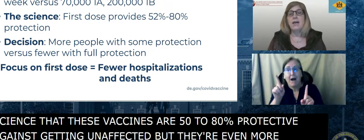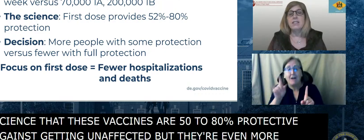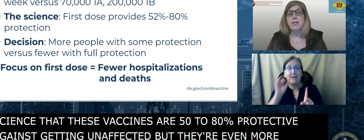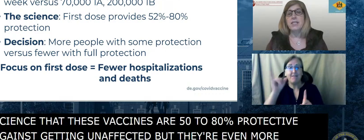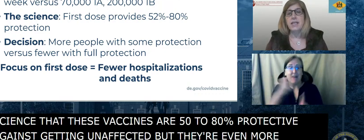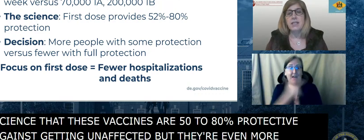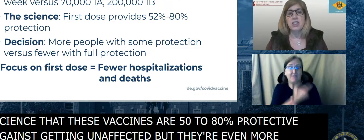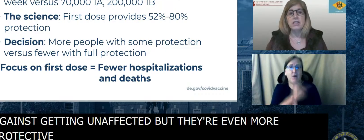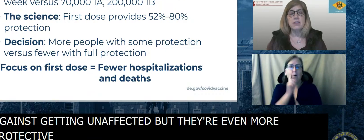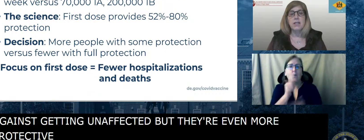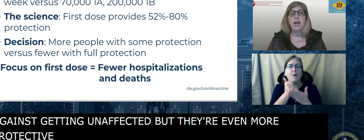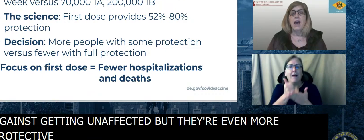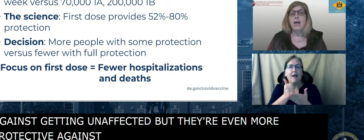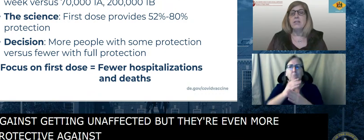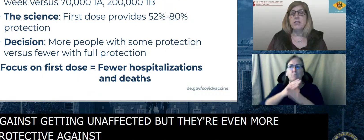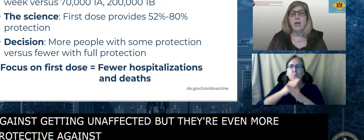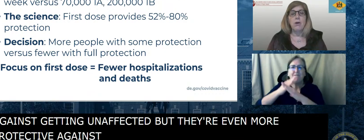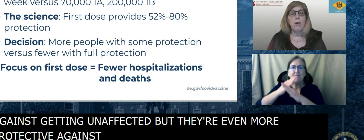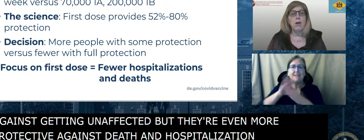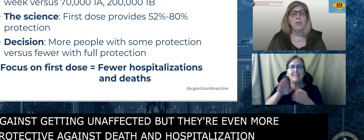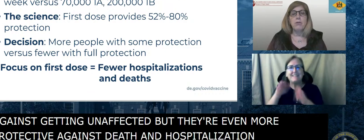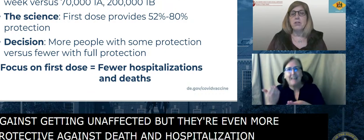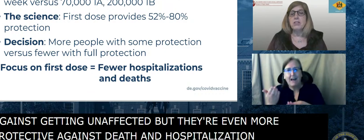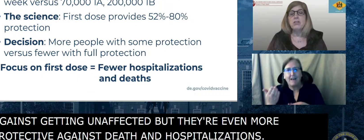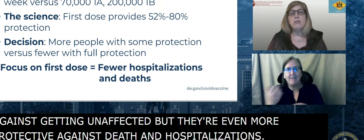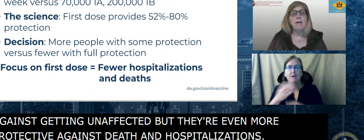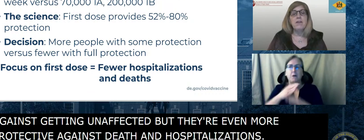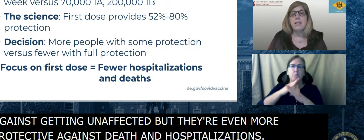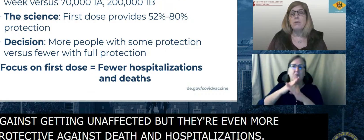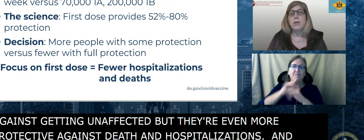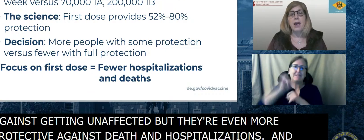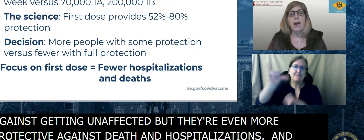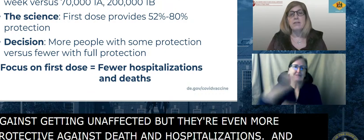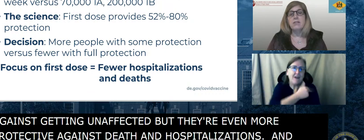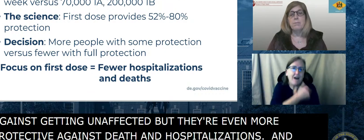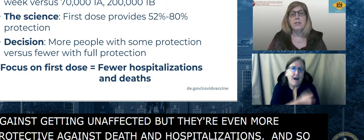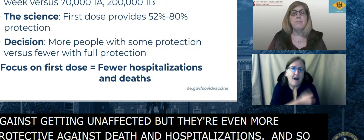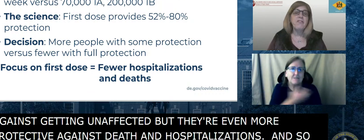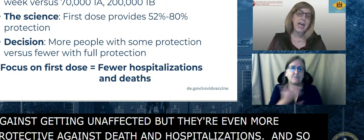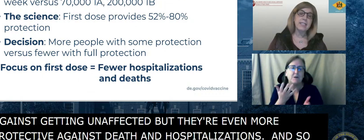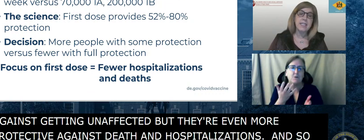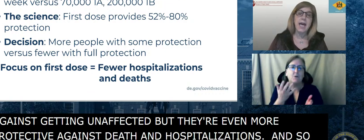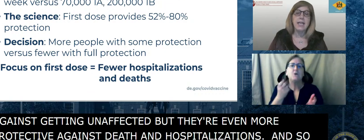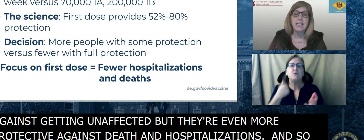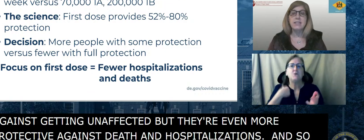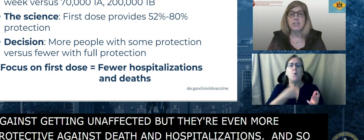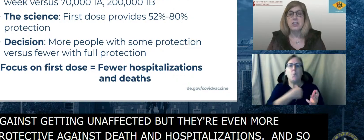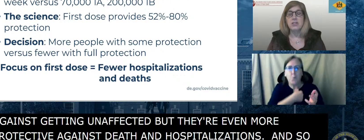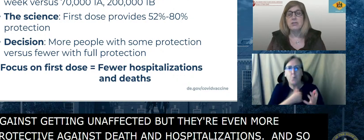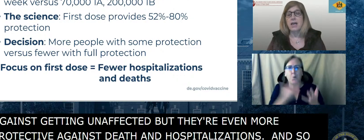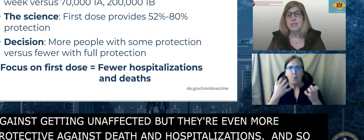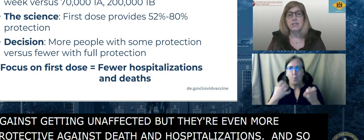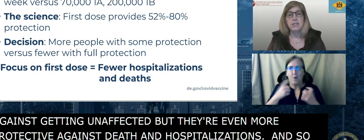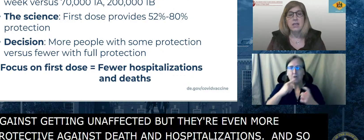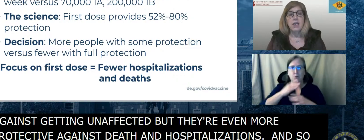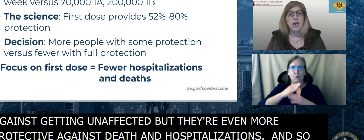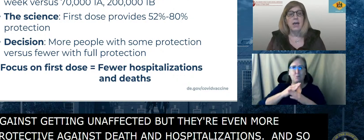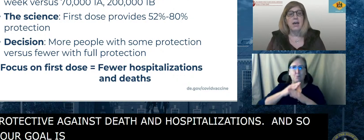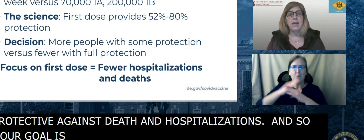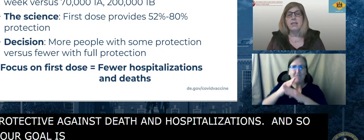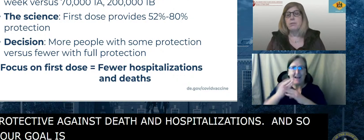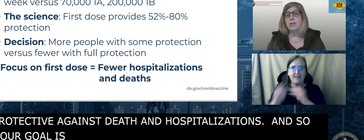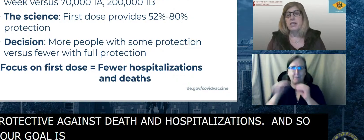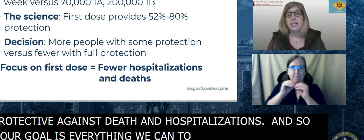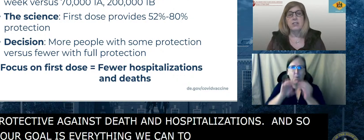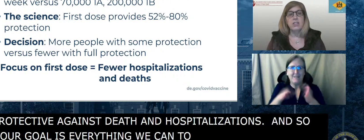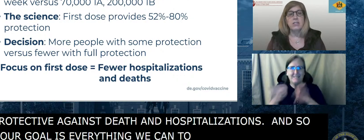and hospitalizations. And so our goal is to do everything we can to prevent any additional deaths